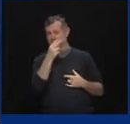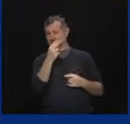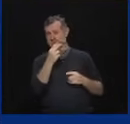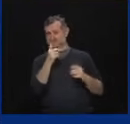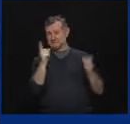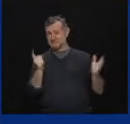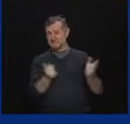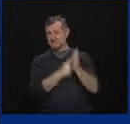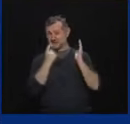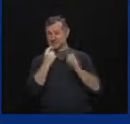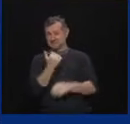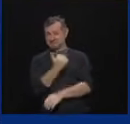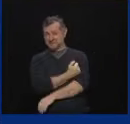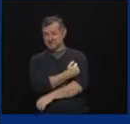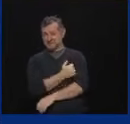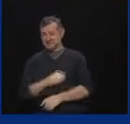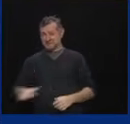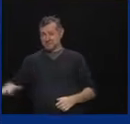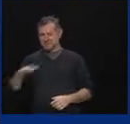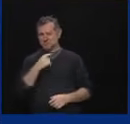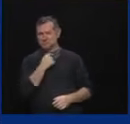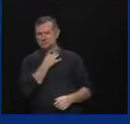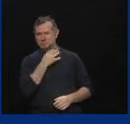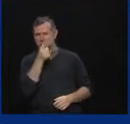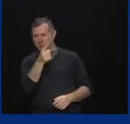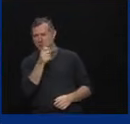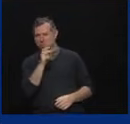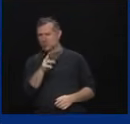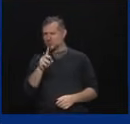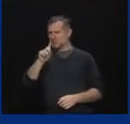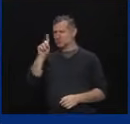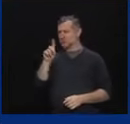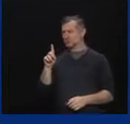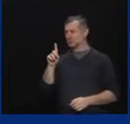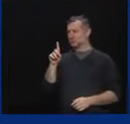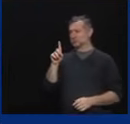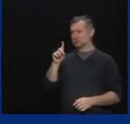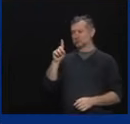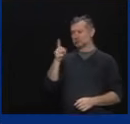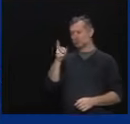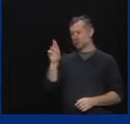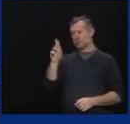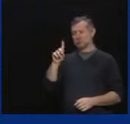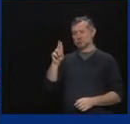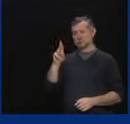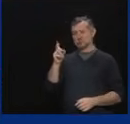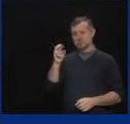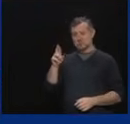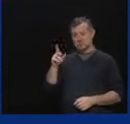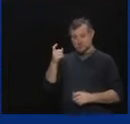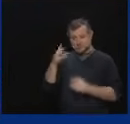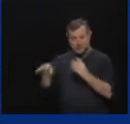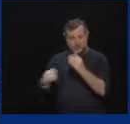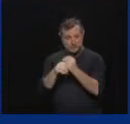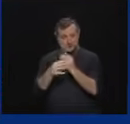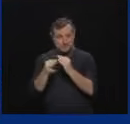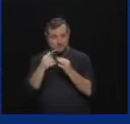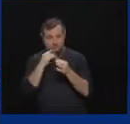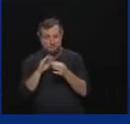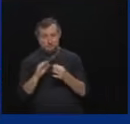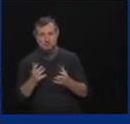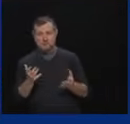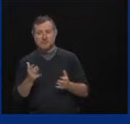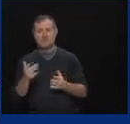you plan, or does he plan, any amendments to what was authorized? I believe the mandates are smart. I still believe